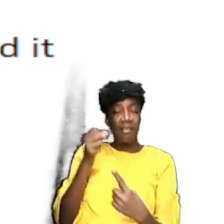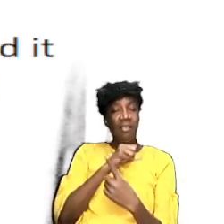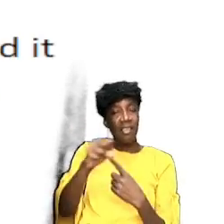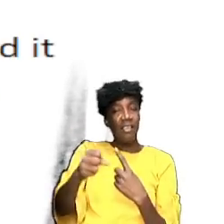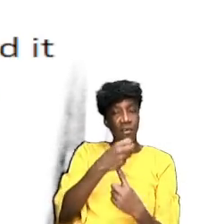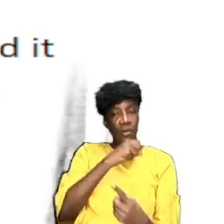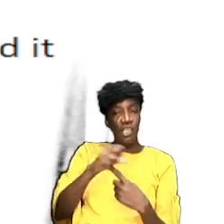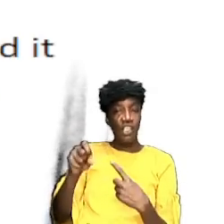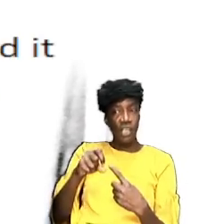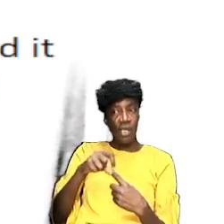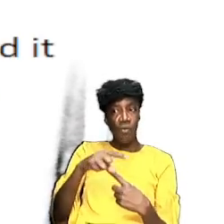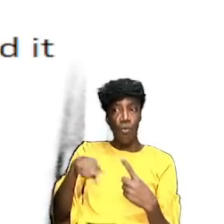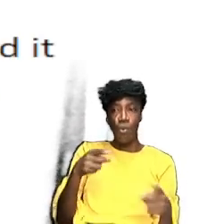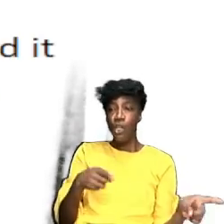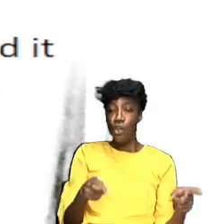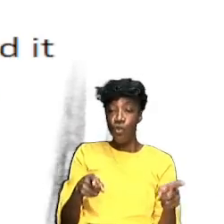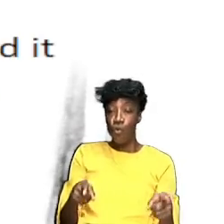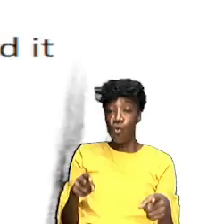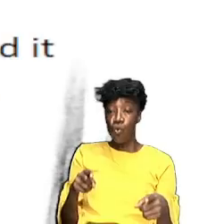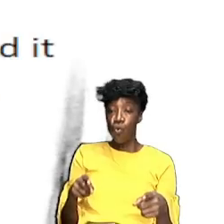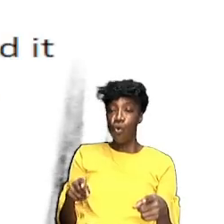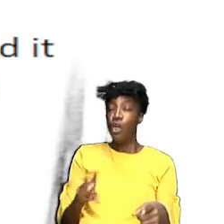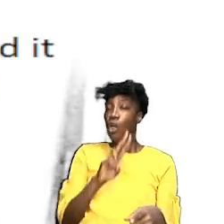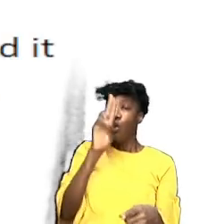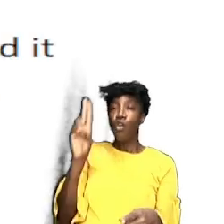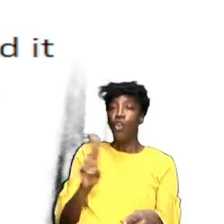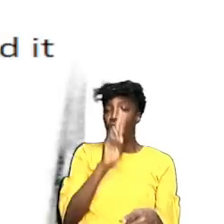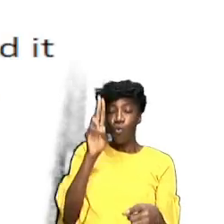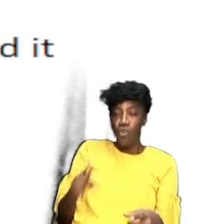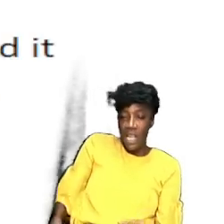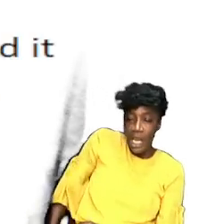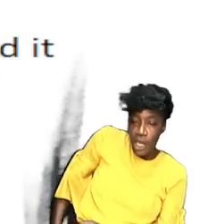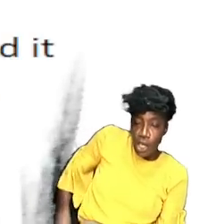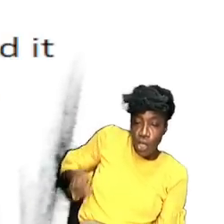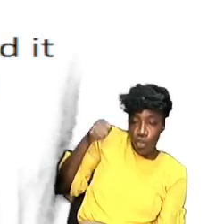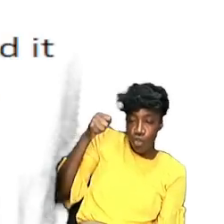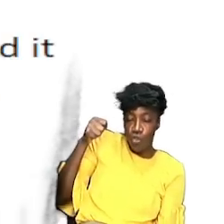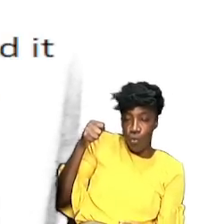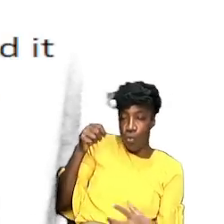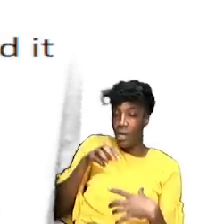you do it with like that, what you're doing, you're using the sword of the Spirit.